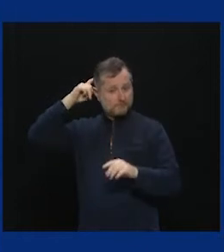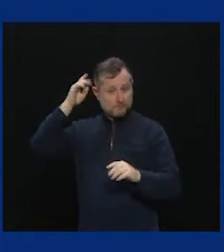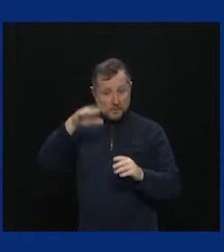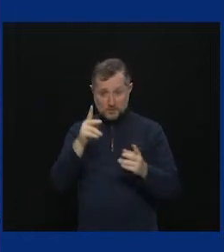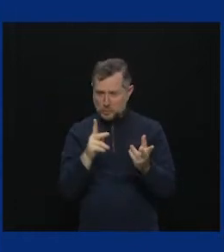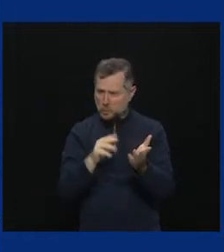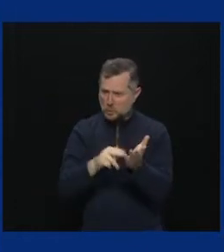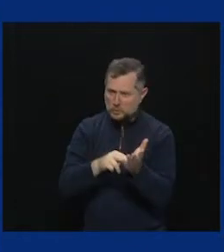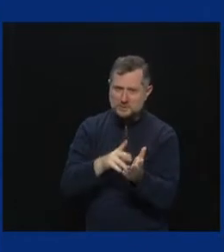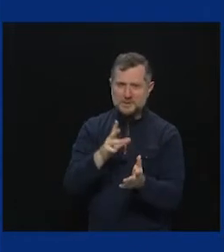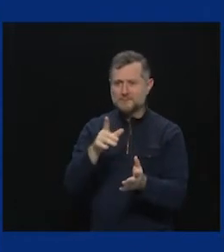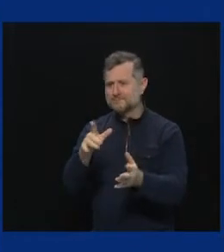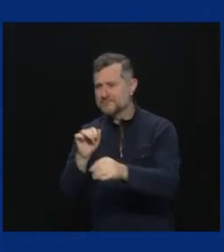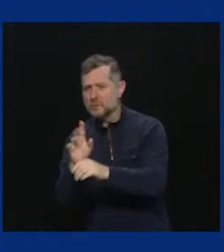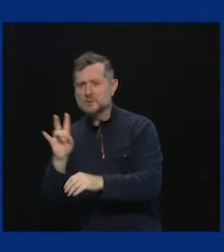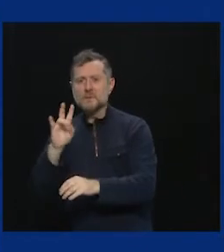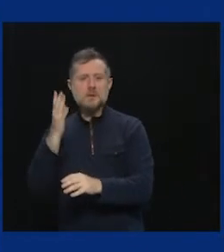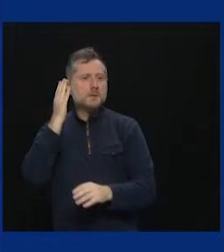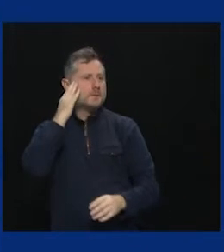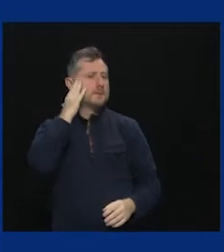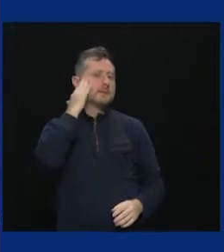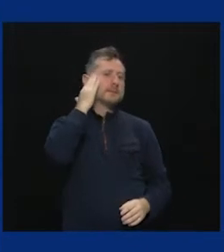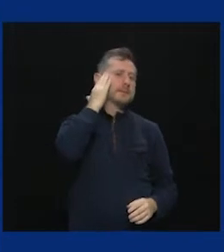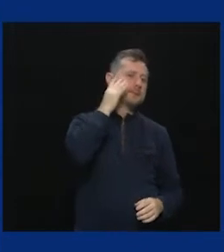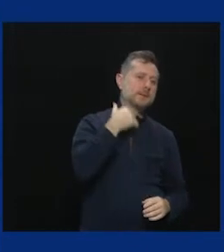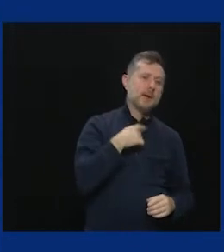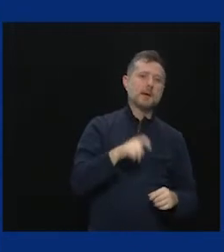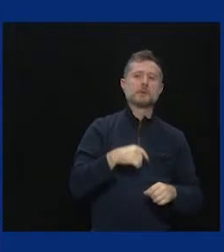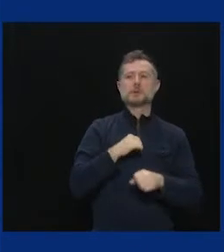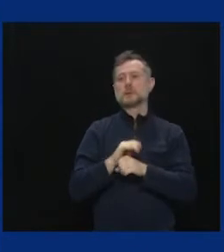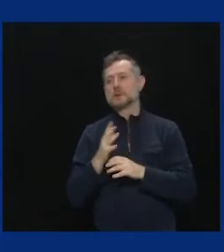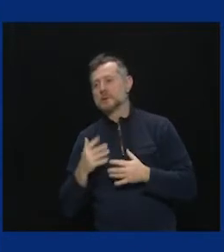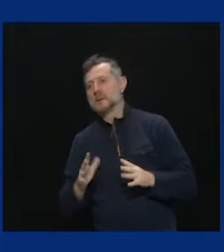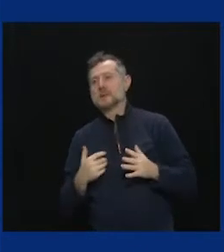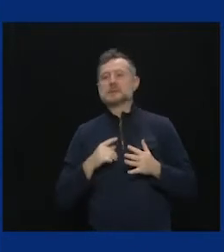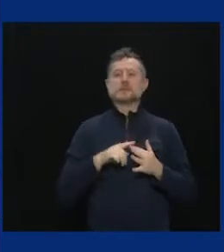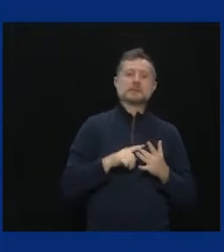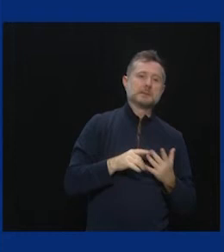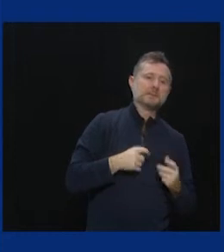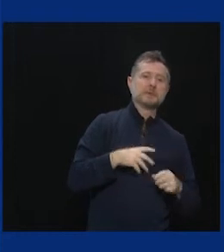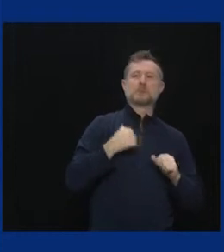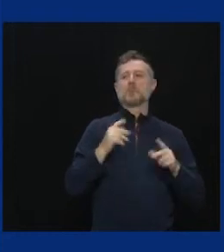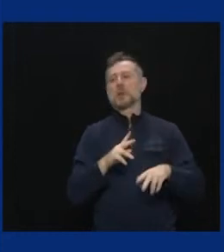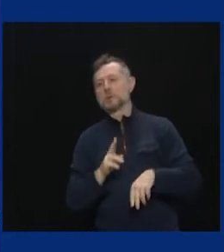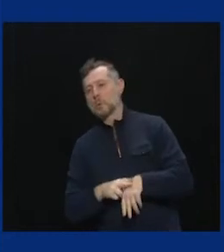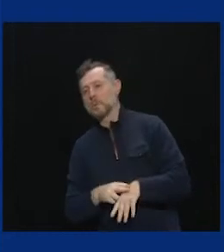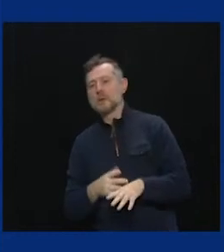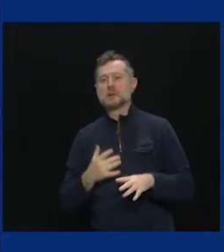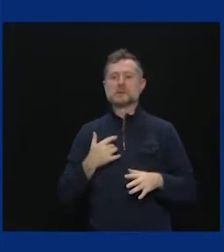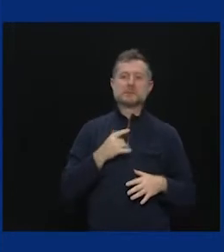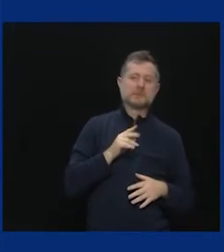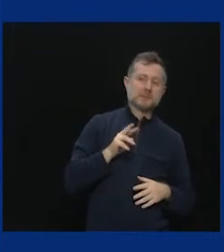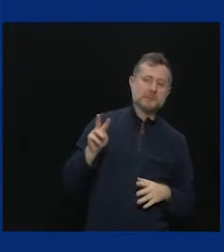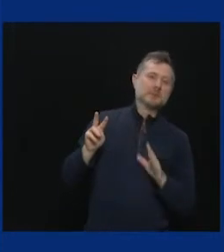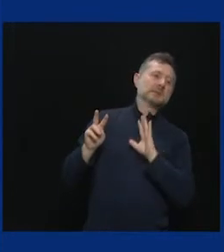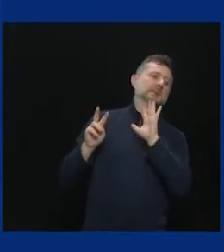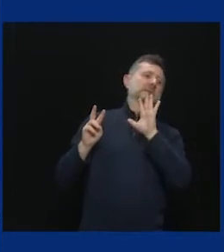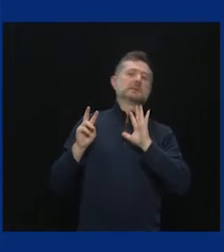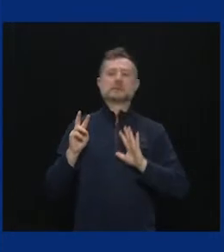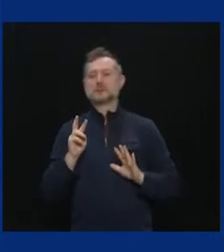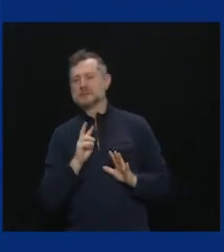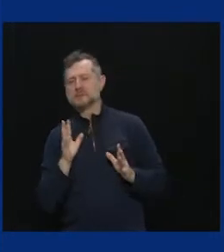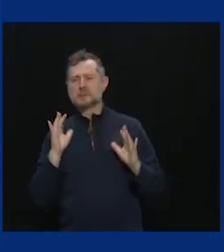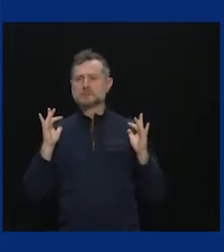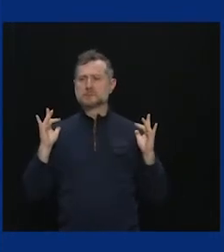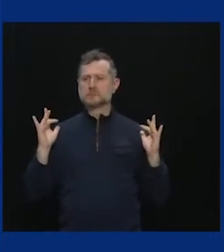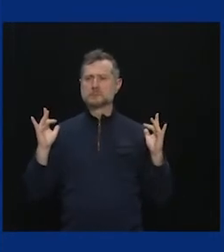going to stop? When will we get some sense of normalcy? When will I stop looking down Fifth Avenue and wondering where everybody went?